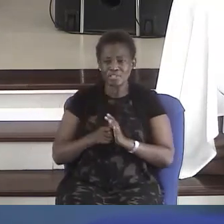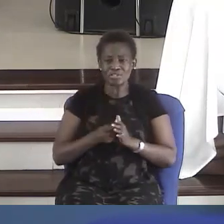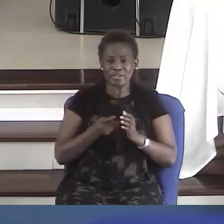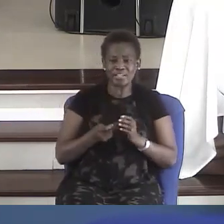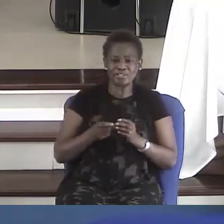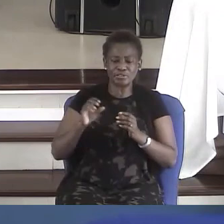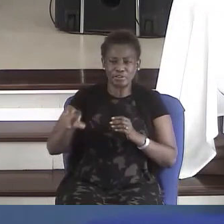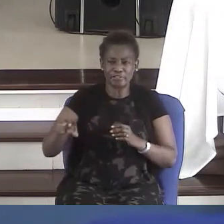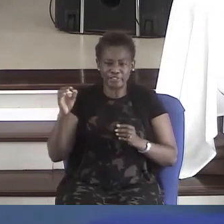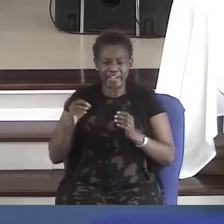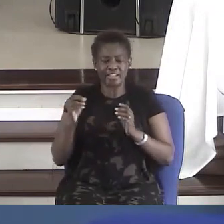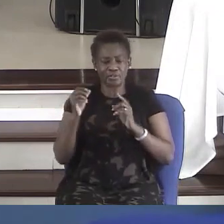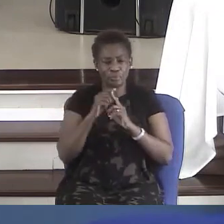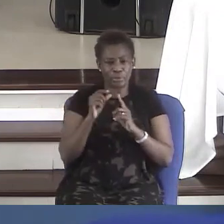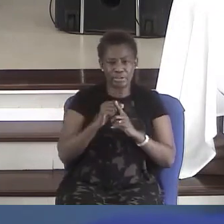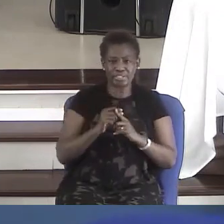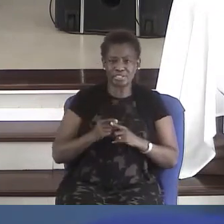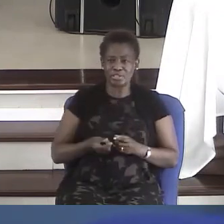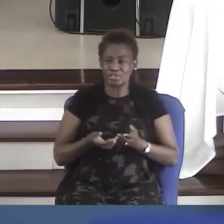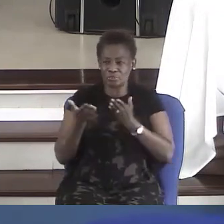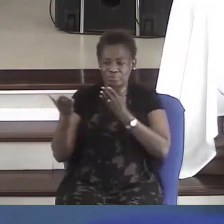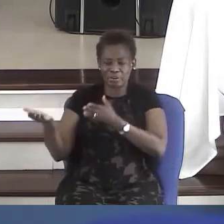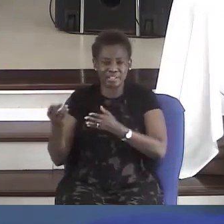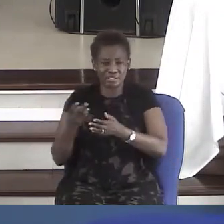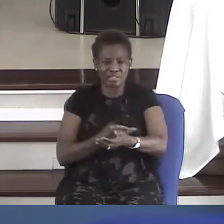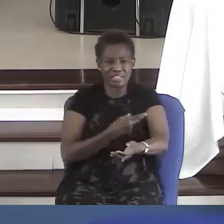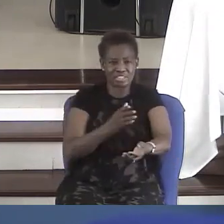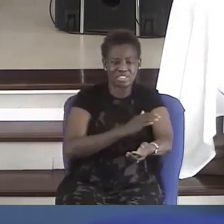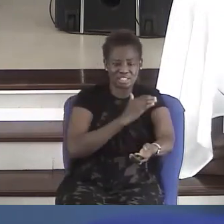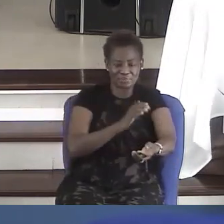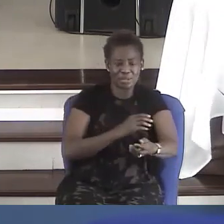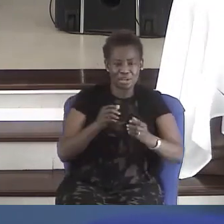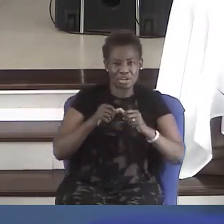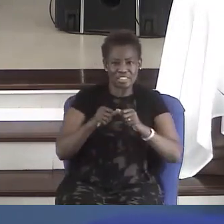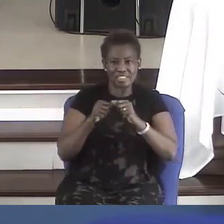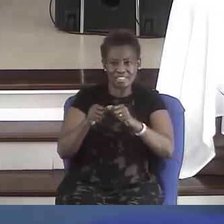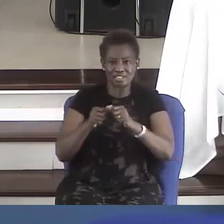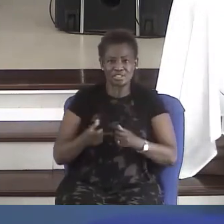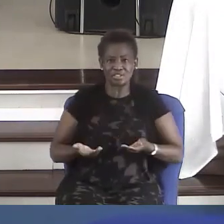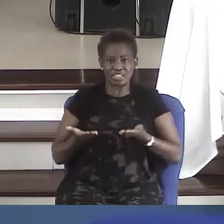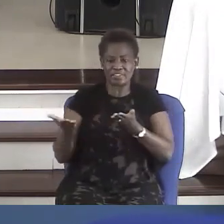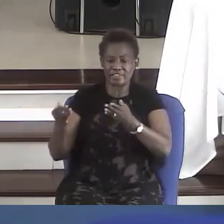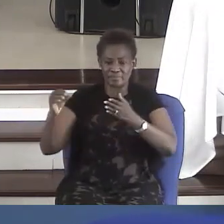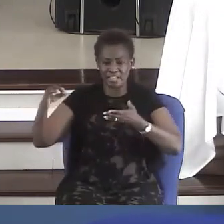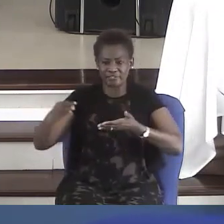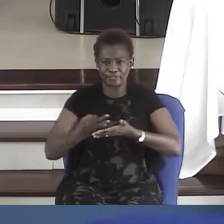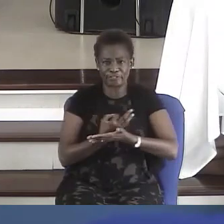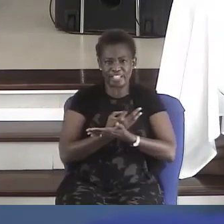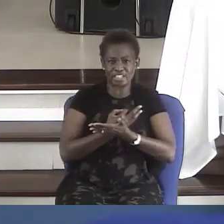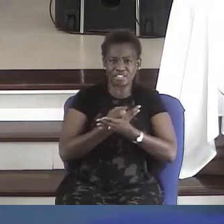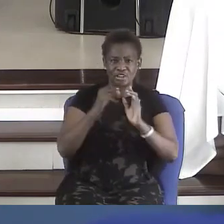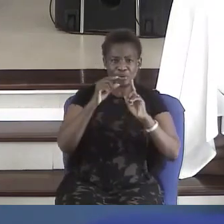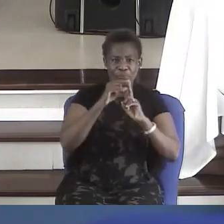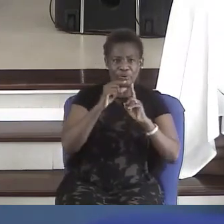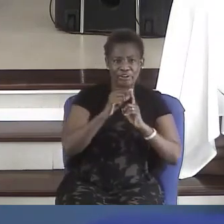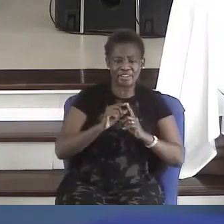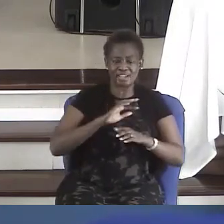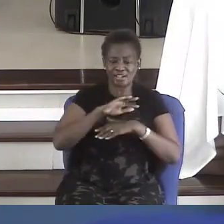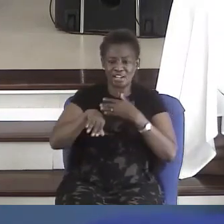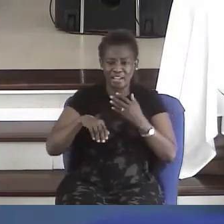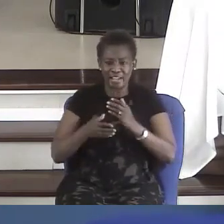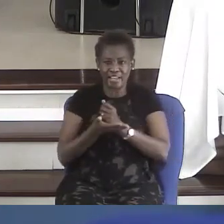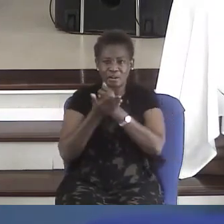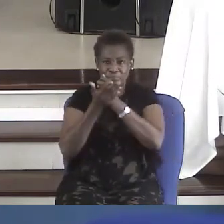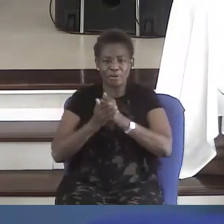reveal that fresh word to him, Lord. And for all of us leaders and members, help us to help